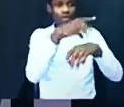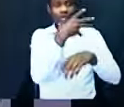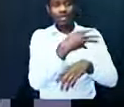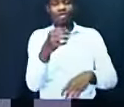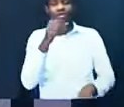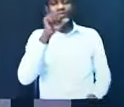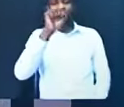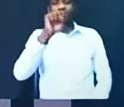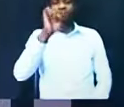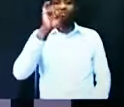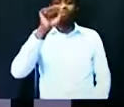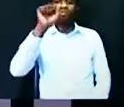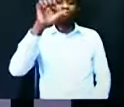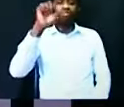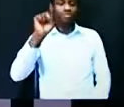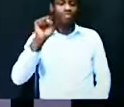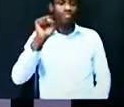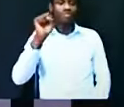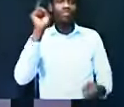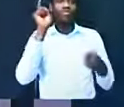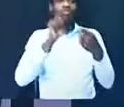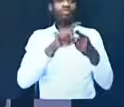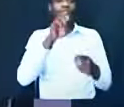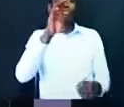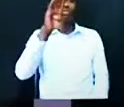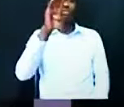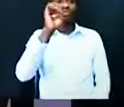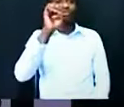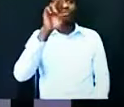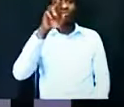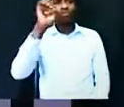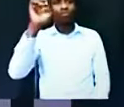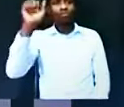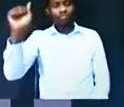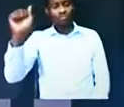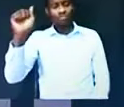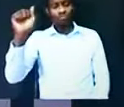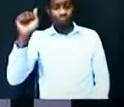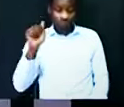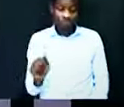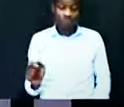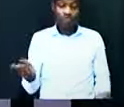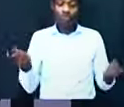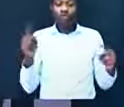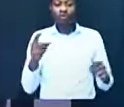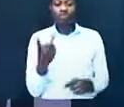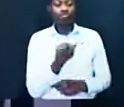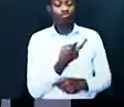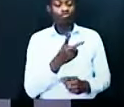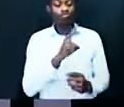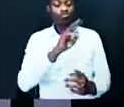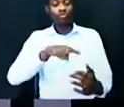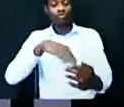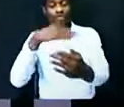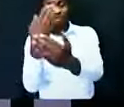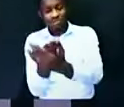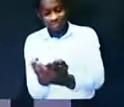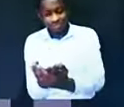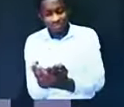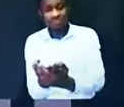On arriving there, they went to the Jewish synagogue. Now the Berean